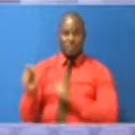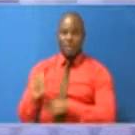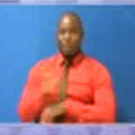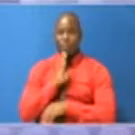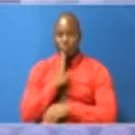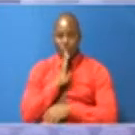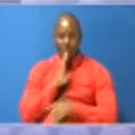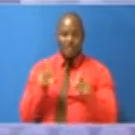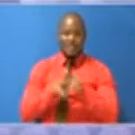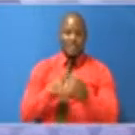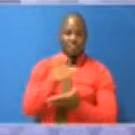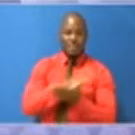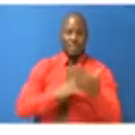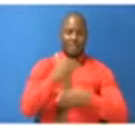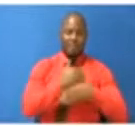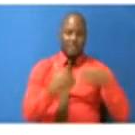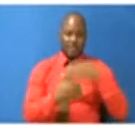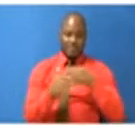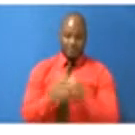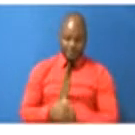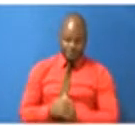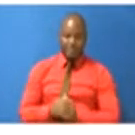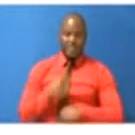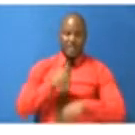water and our basic infrastructure